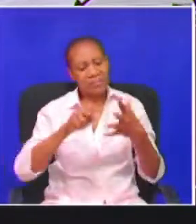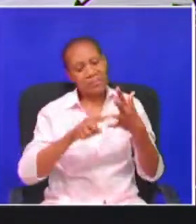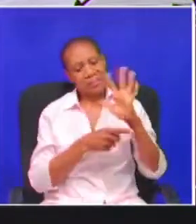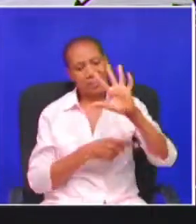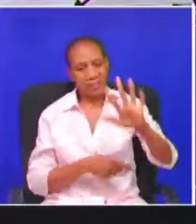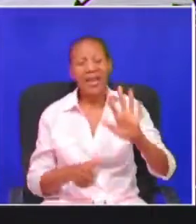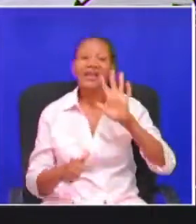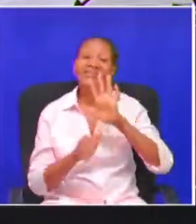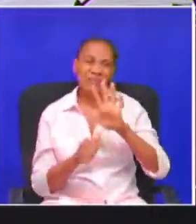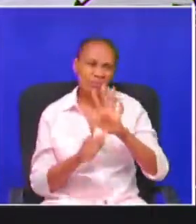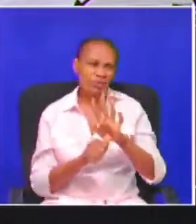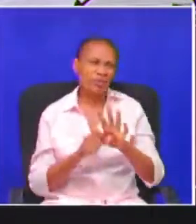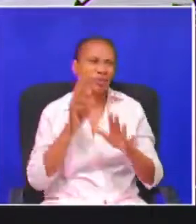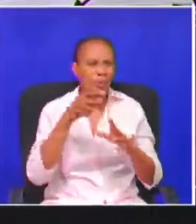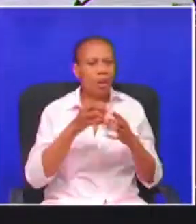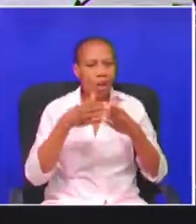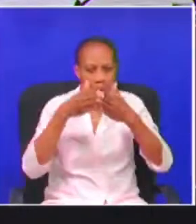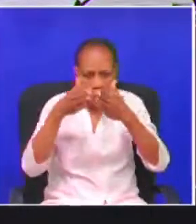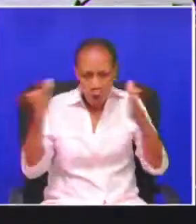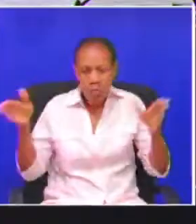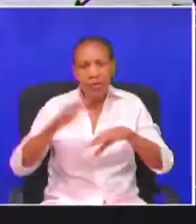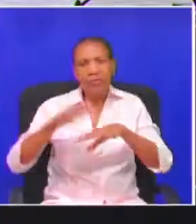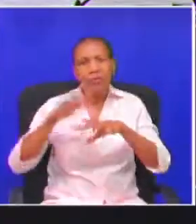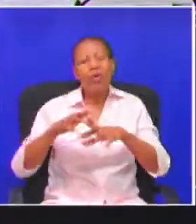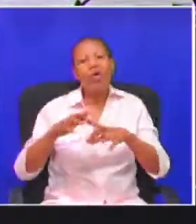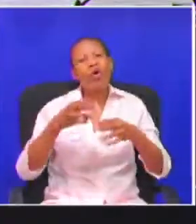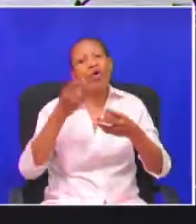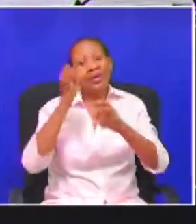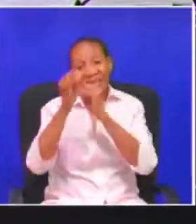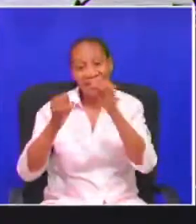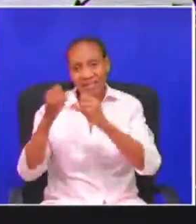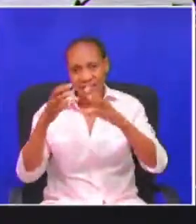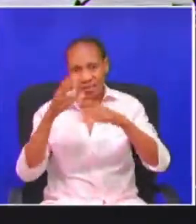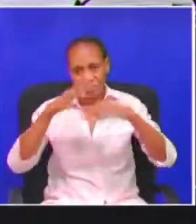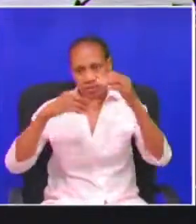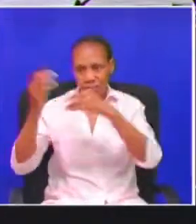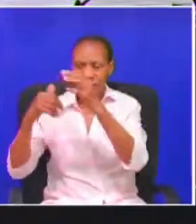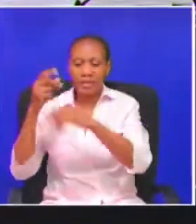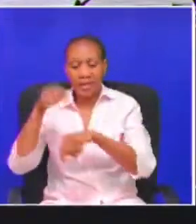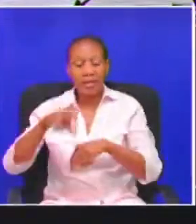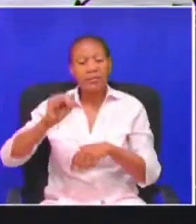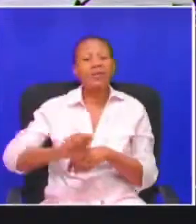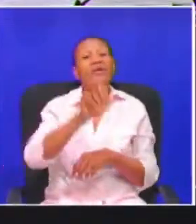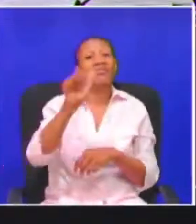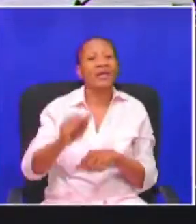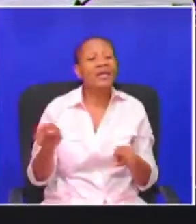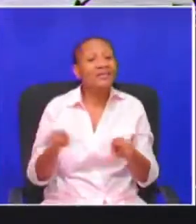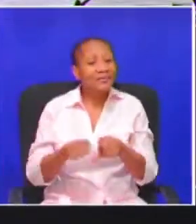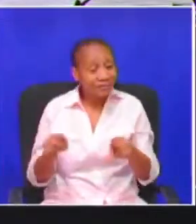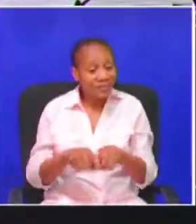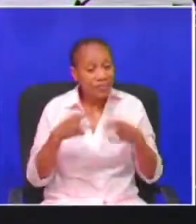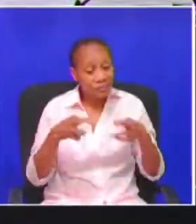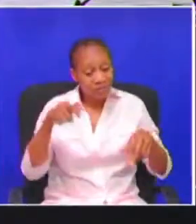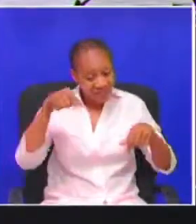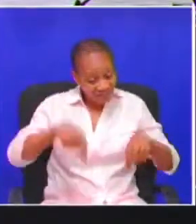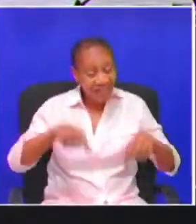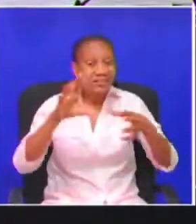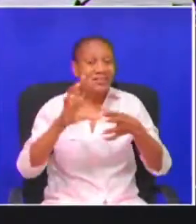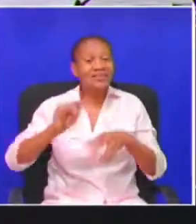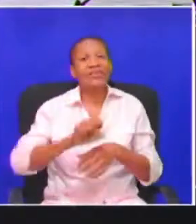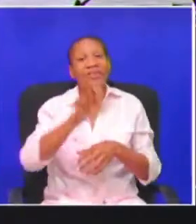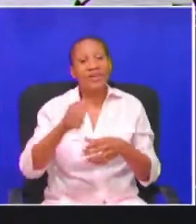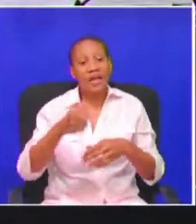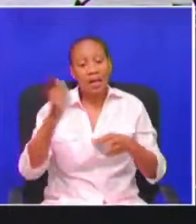for expanding industrial capacity in our country and also promoting localization and creating sustainable